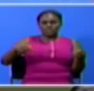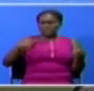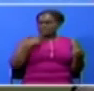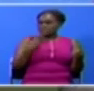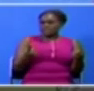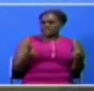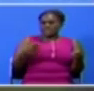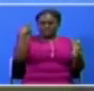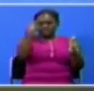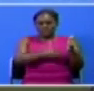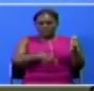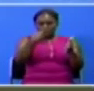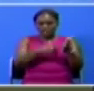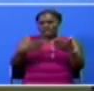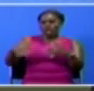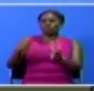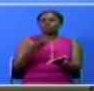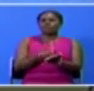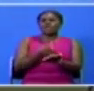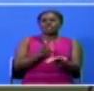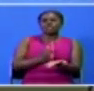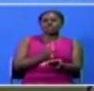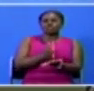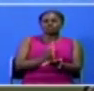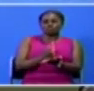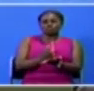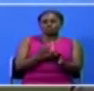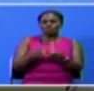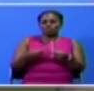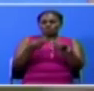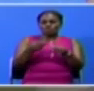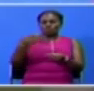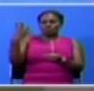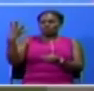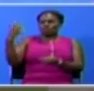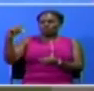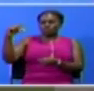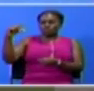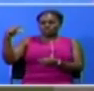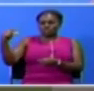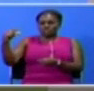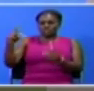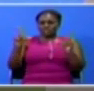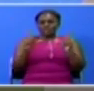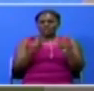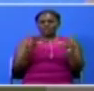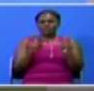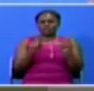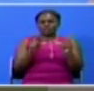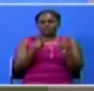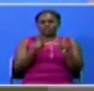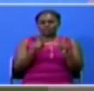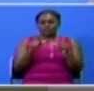dailies that taxpayers might have lost money through the issuance of a 4G LTE spectrum license to Jamii